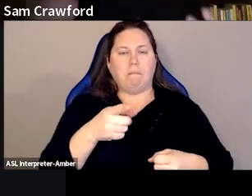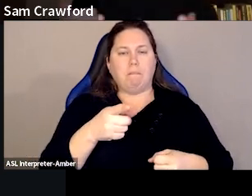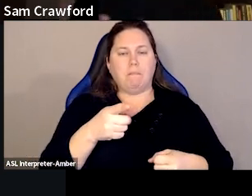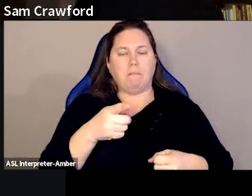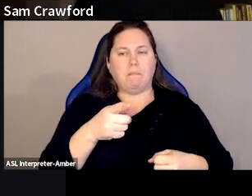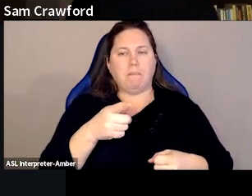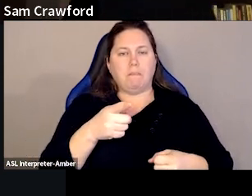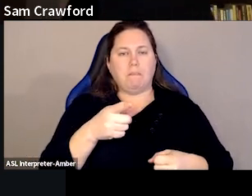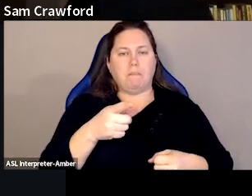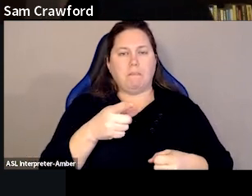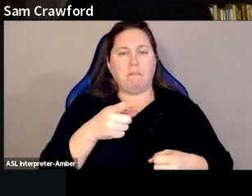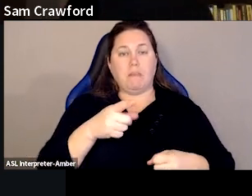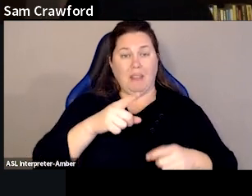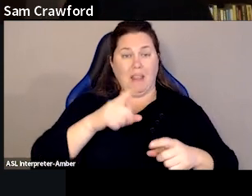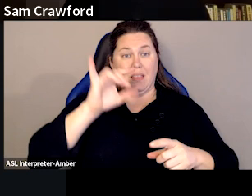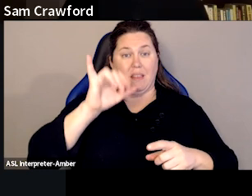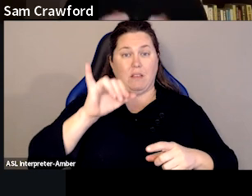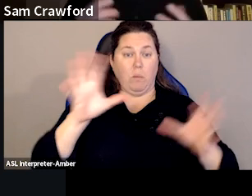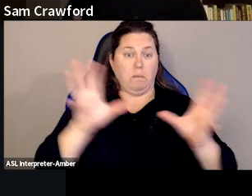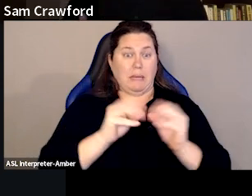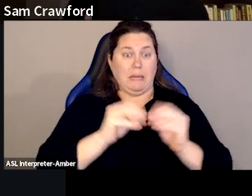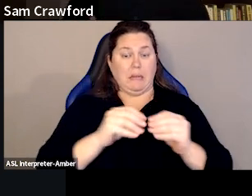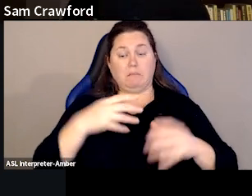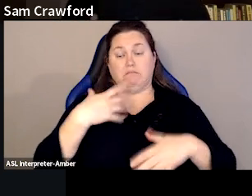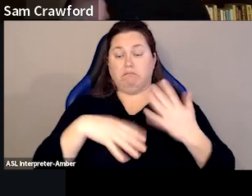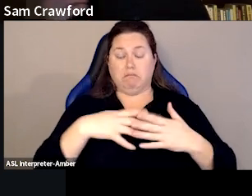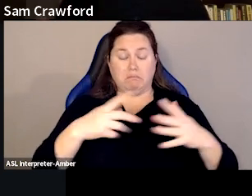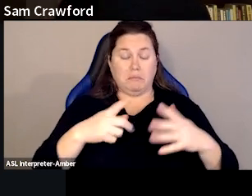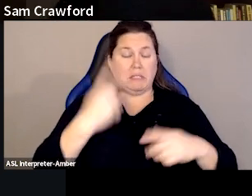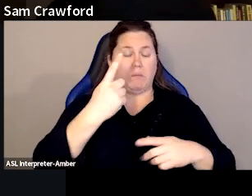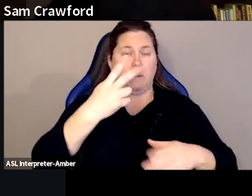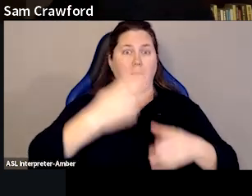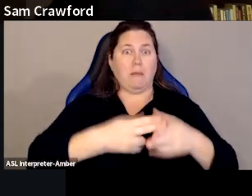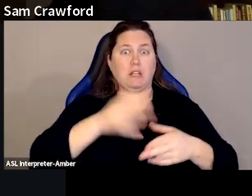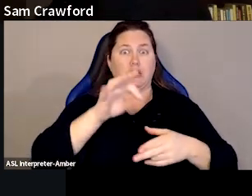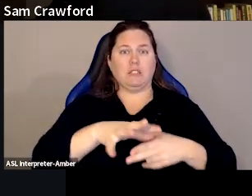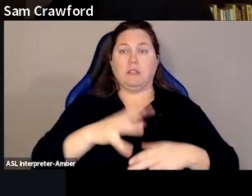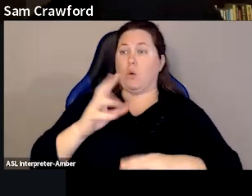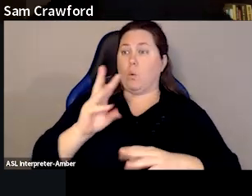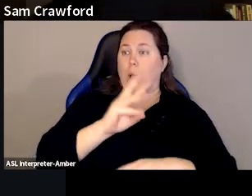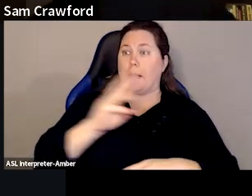is, when the phrase website rebuild comes up in a meeting, are you happy or are you horrified?